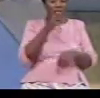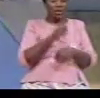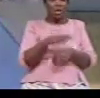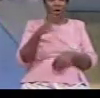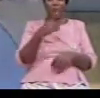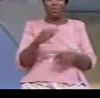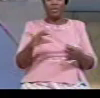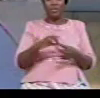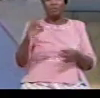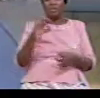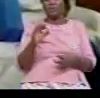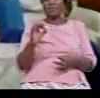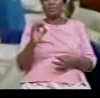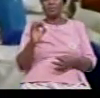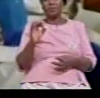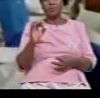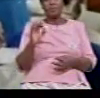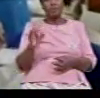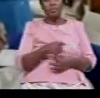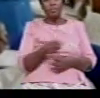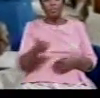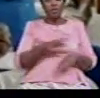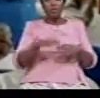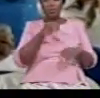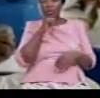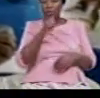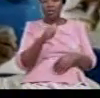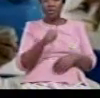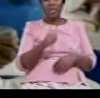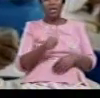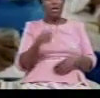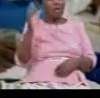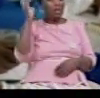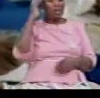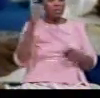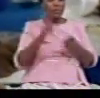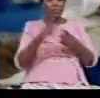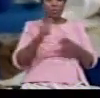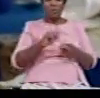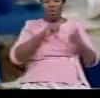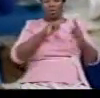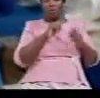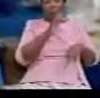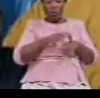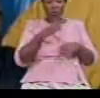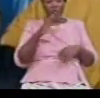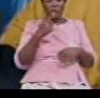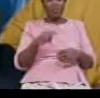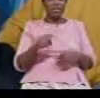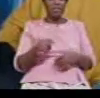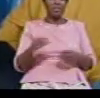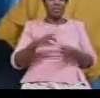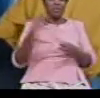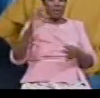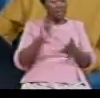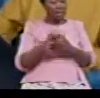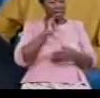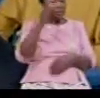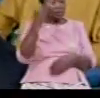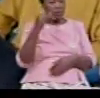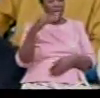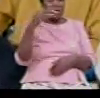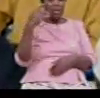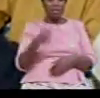Spirit, they did not listen to the conviction of the Spirit, that's why the